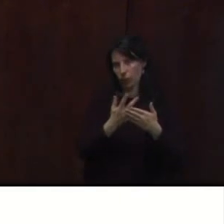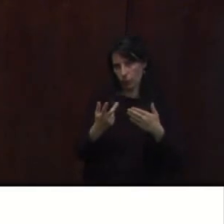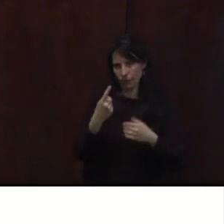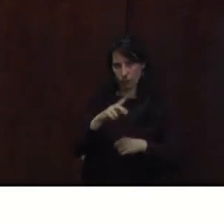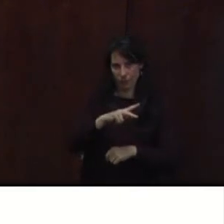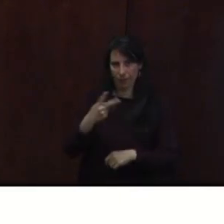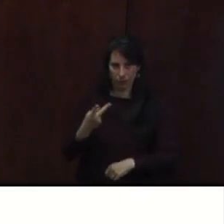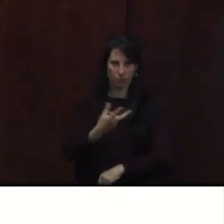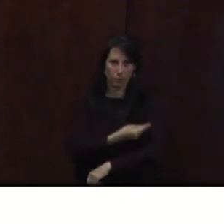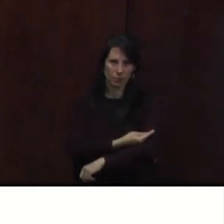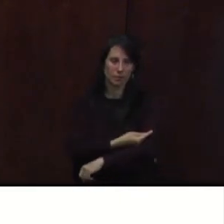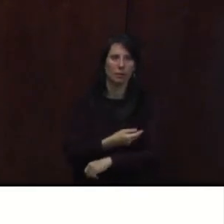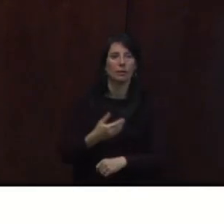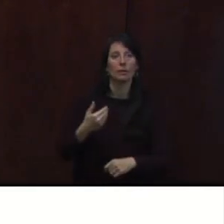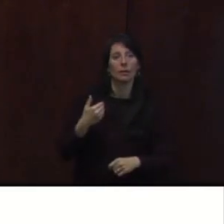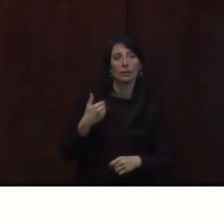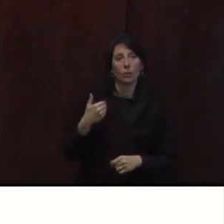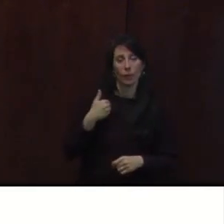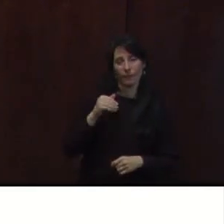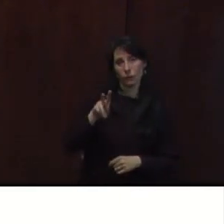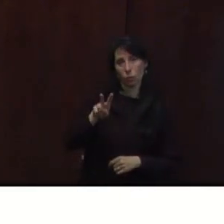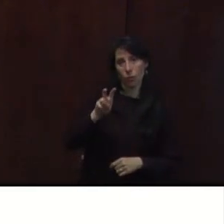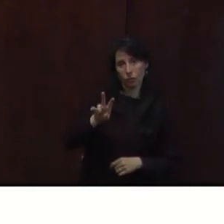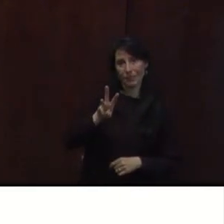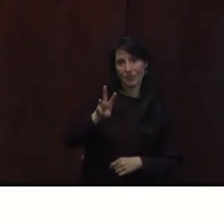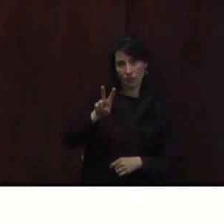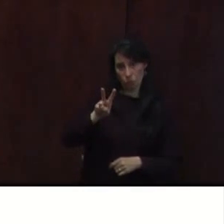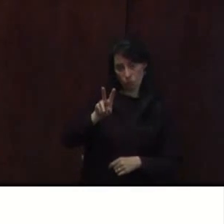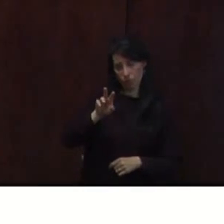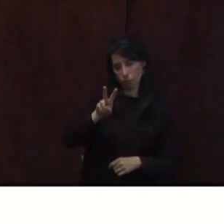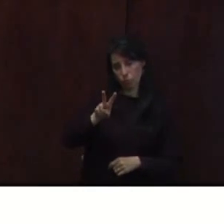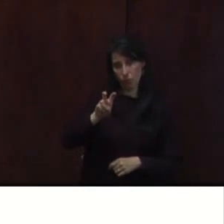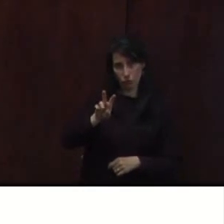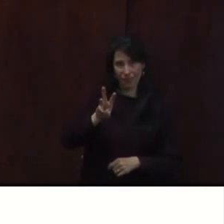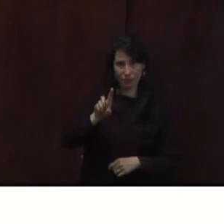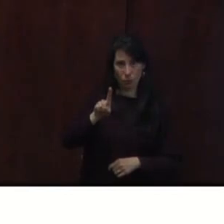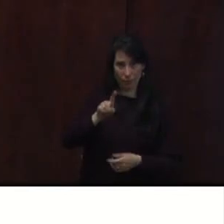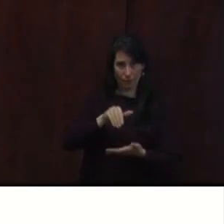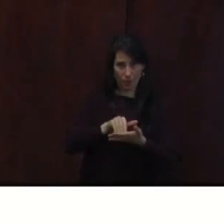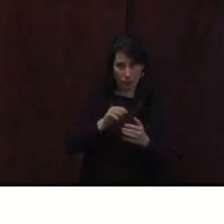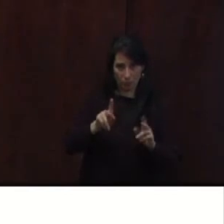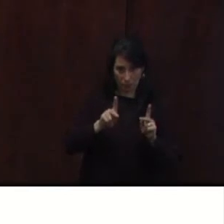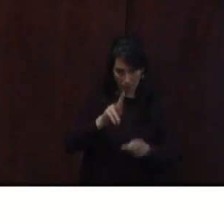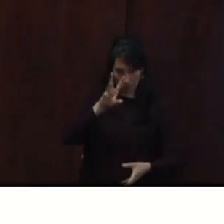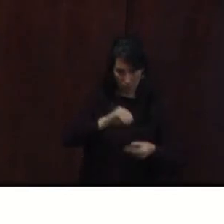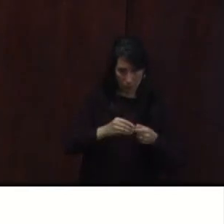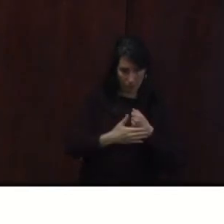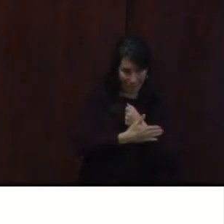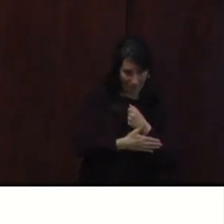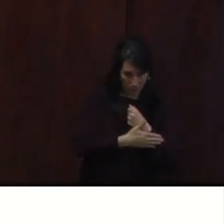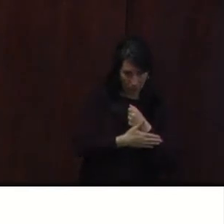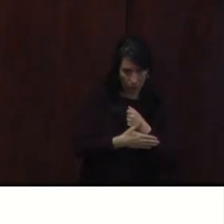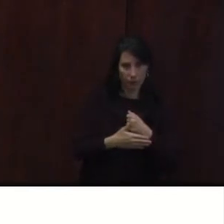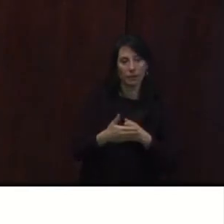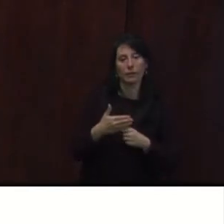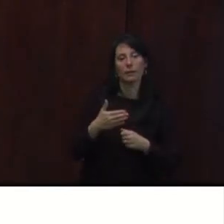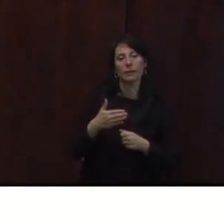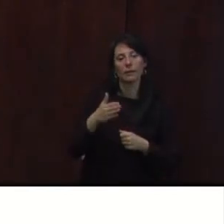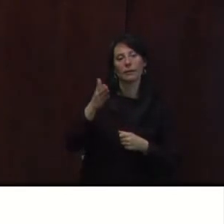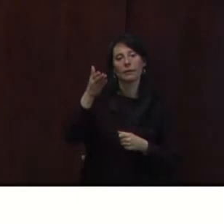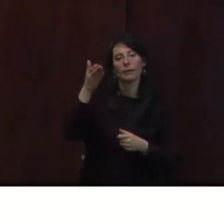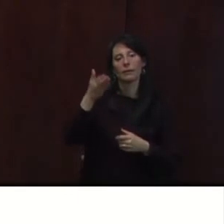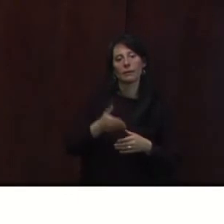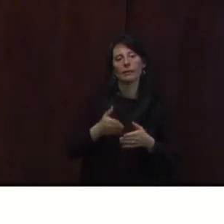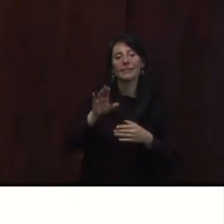at 261,000, and we take 70% of that, which is our goal, and then double that for 2 doses. So we have to